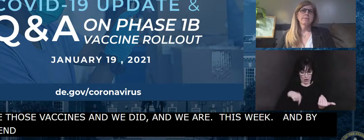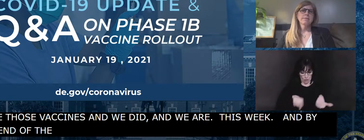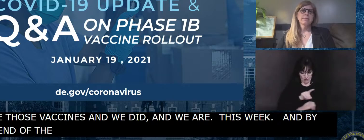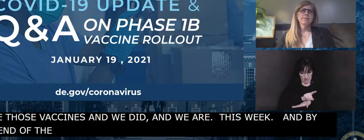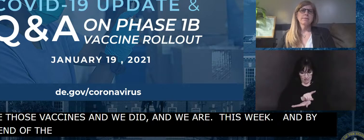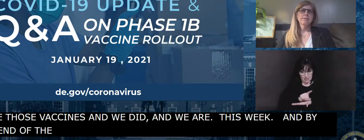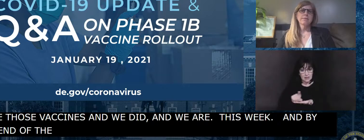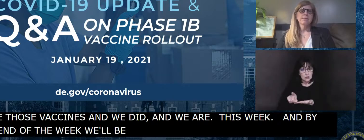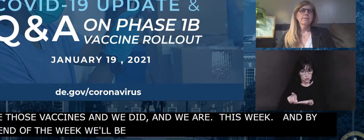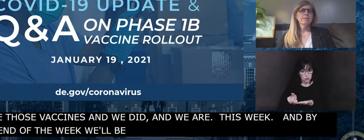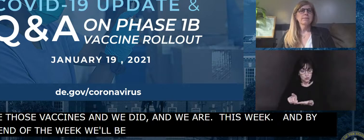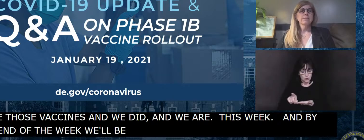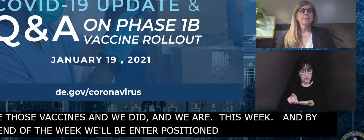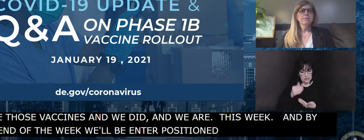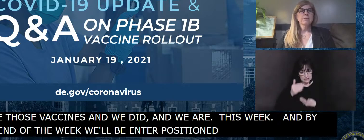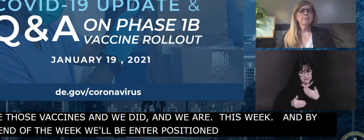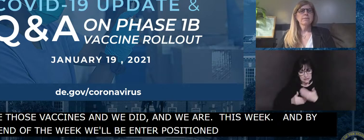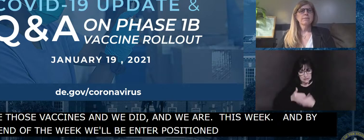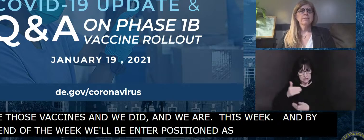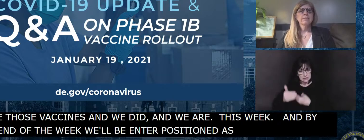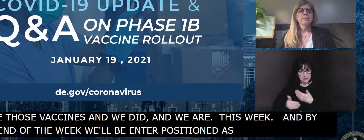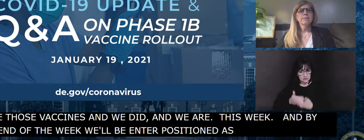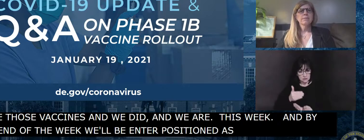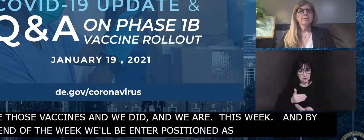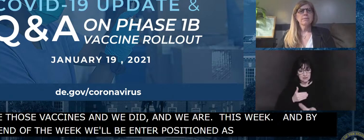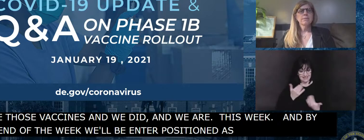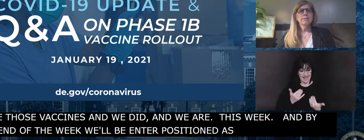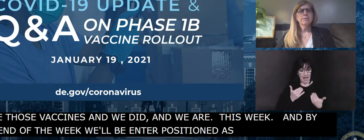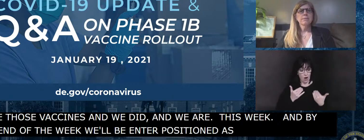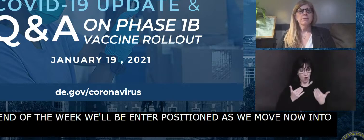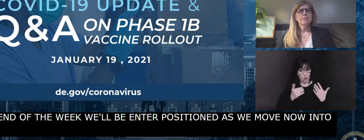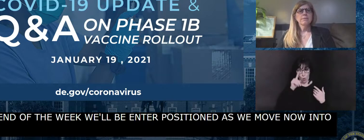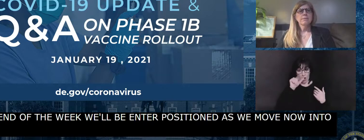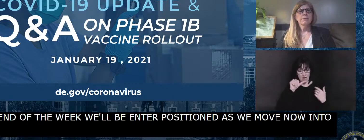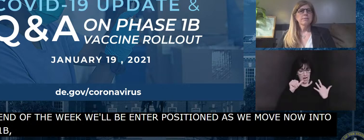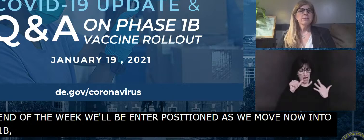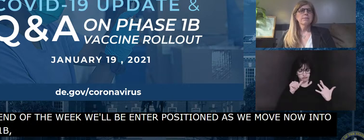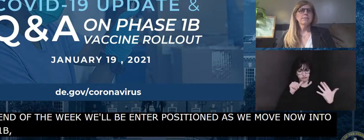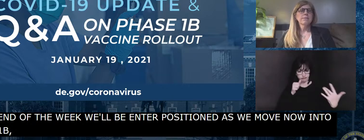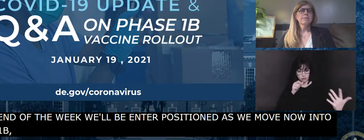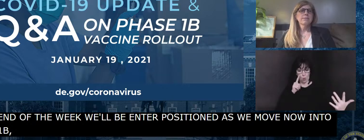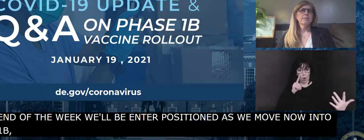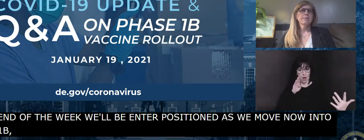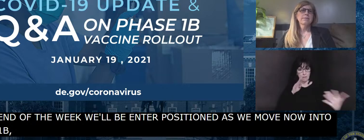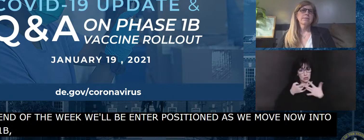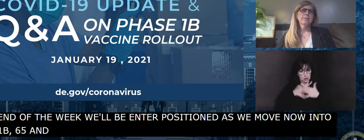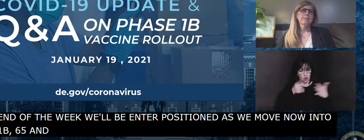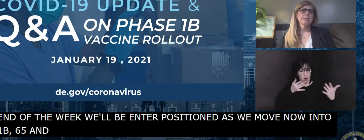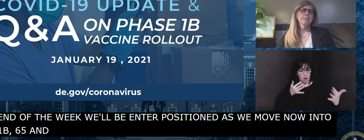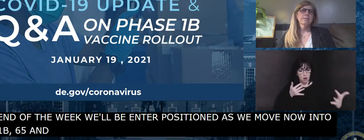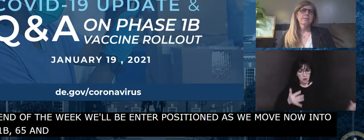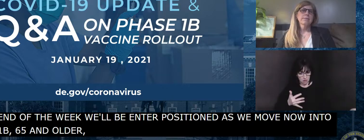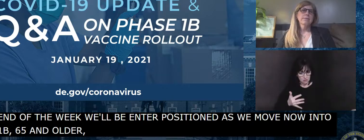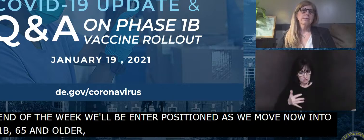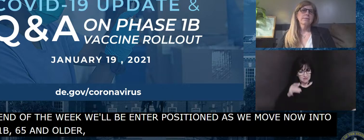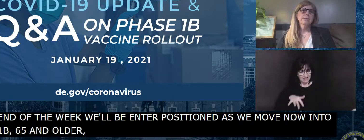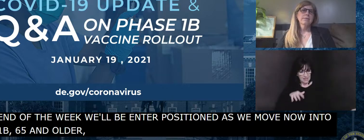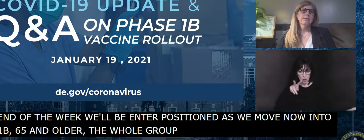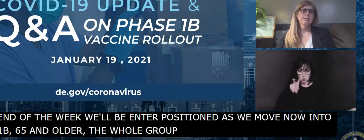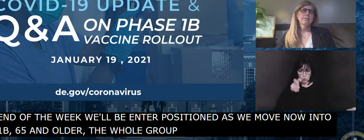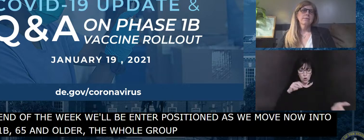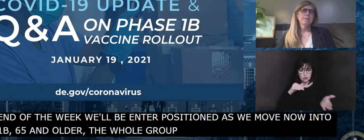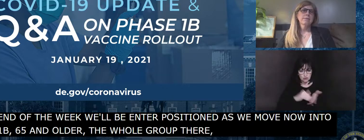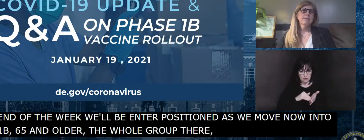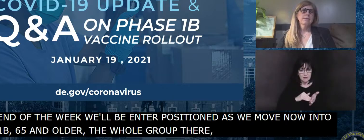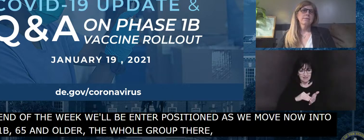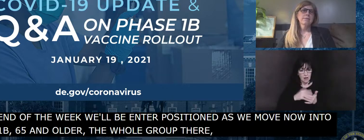as we move now into the 1B, 65 and older, the whole group there. That's about 200,000 Delawareans. And so